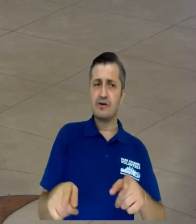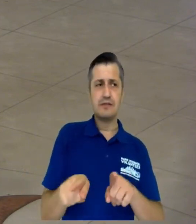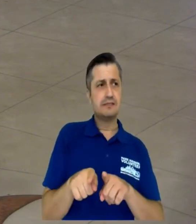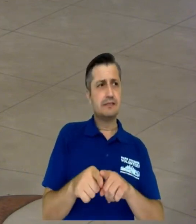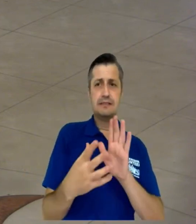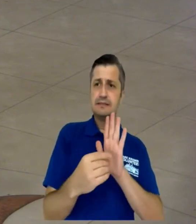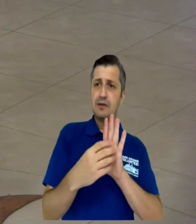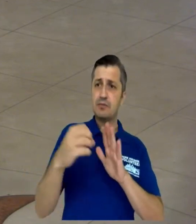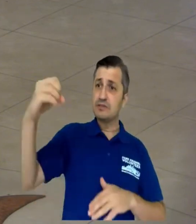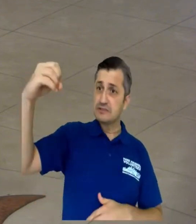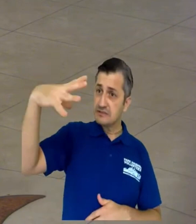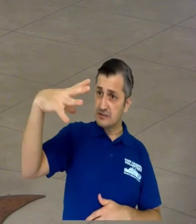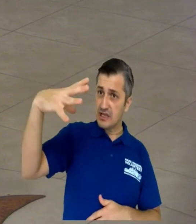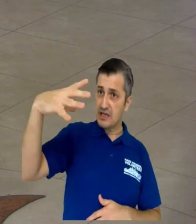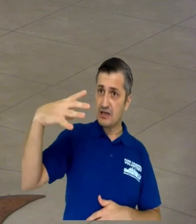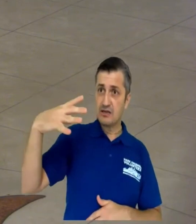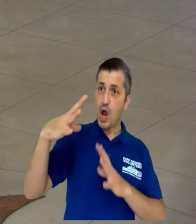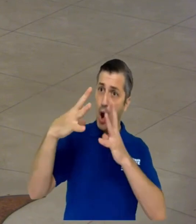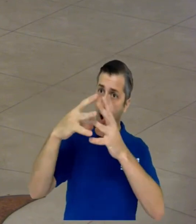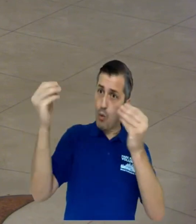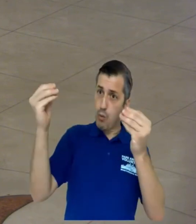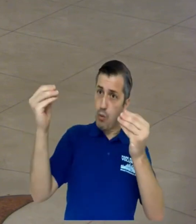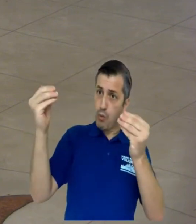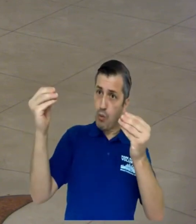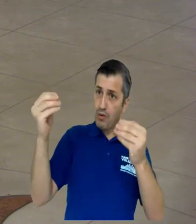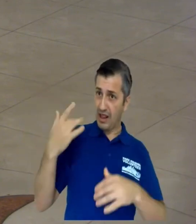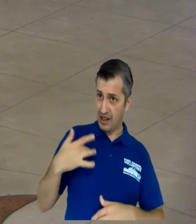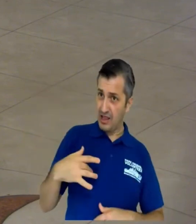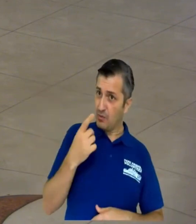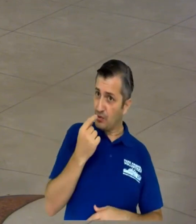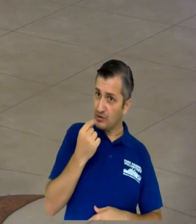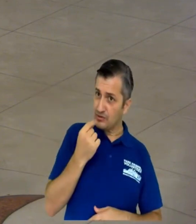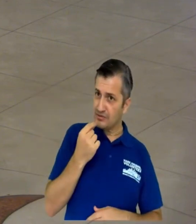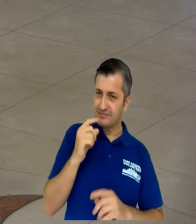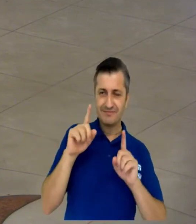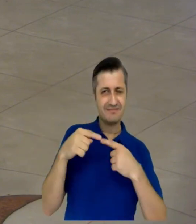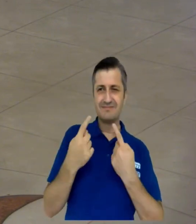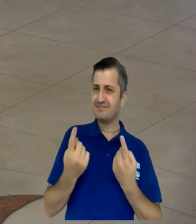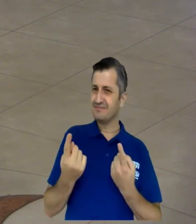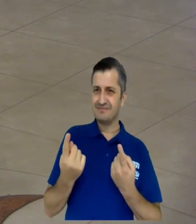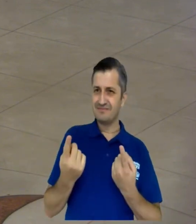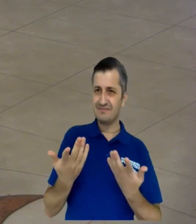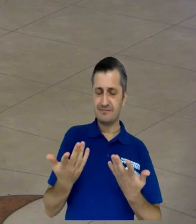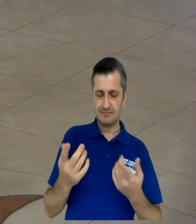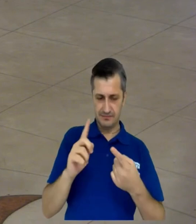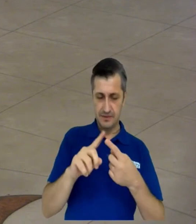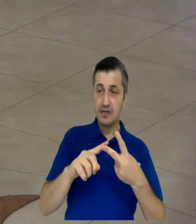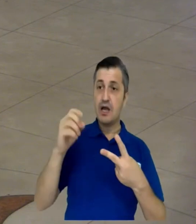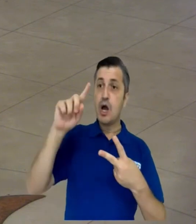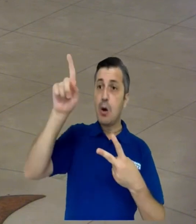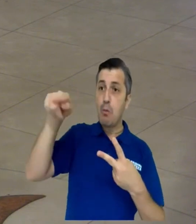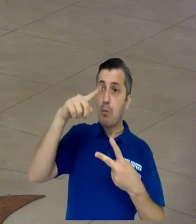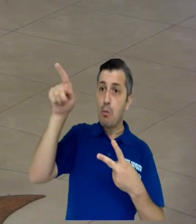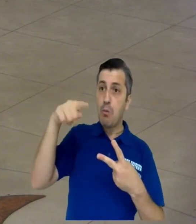the sun. We can't survive without the moon, because the moon nourishes the vegetables. And